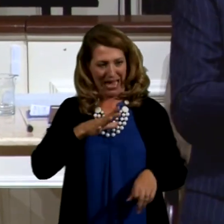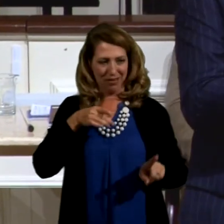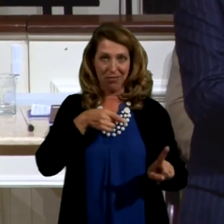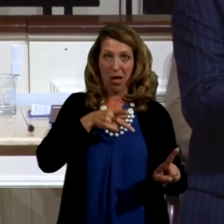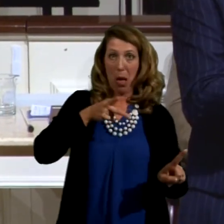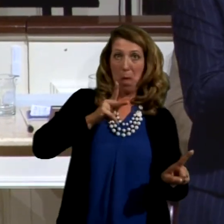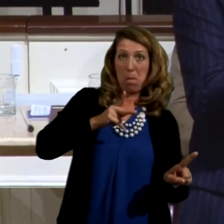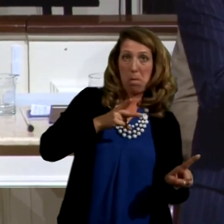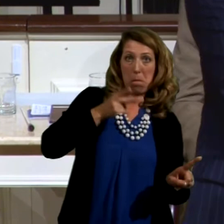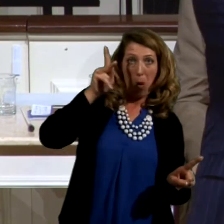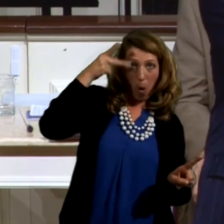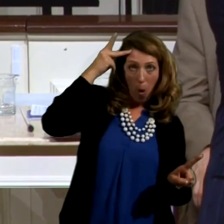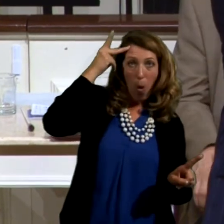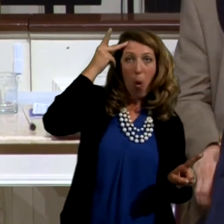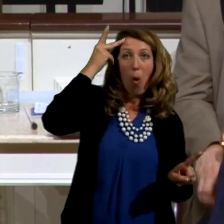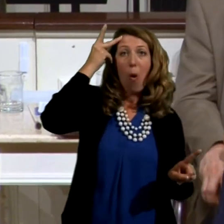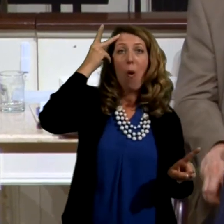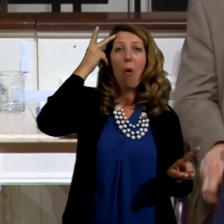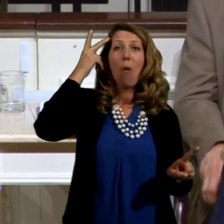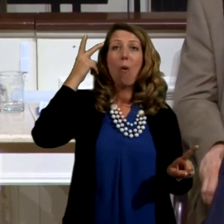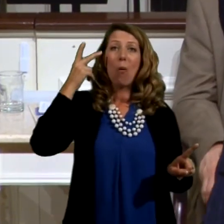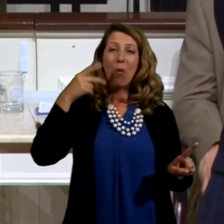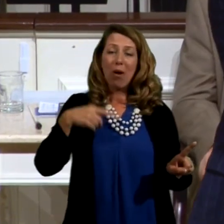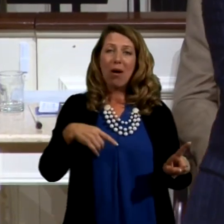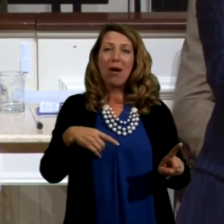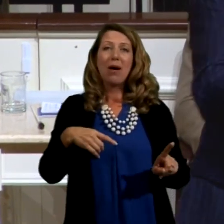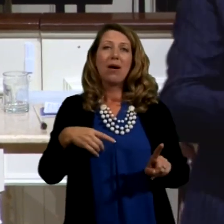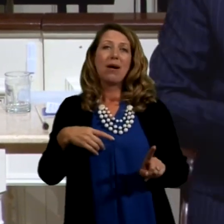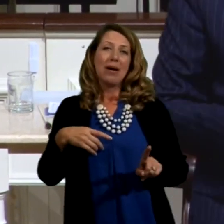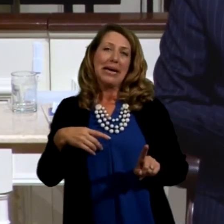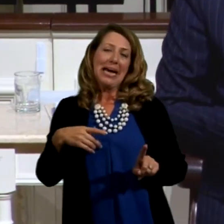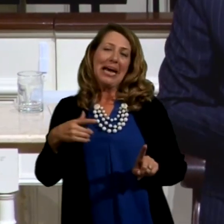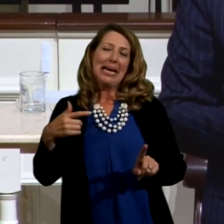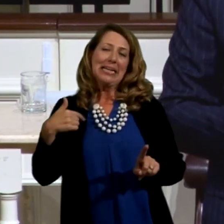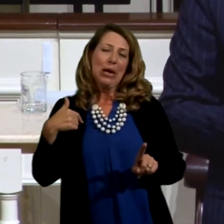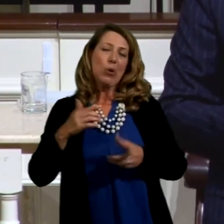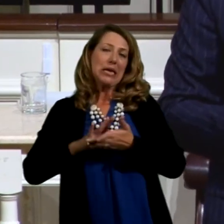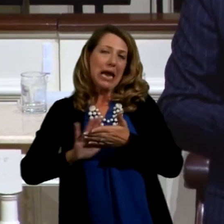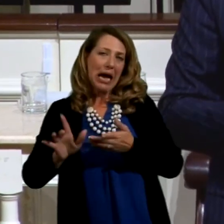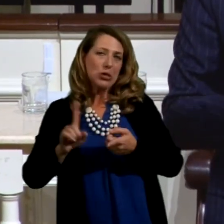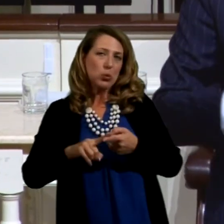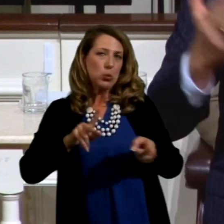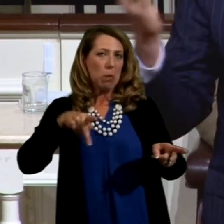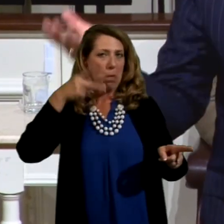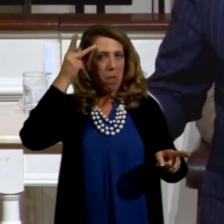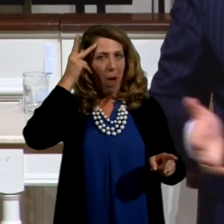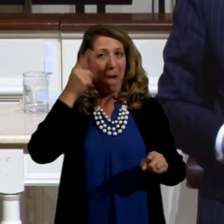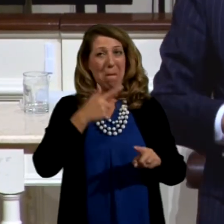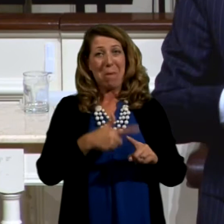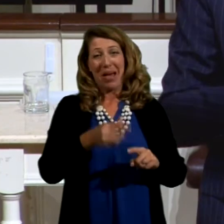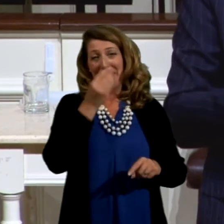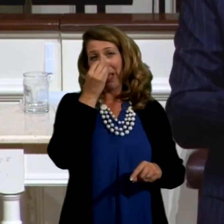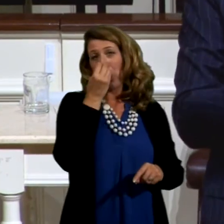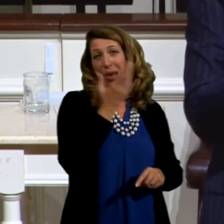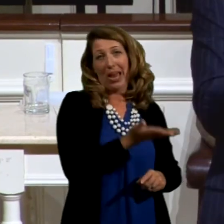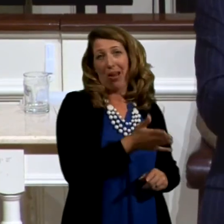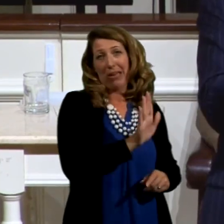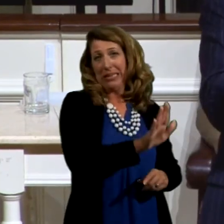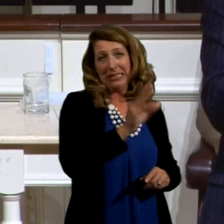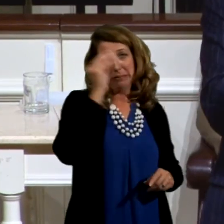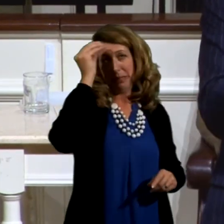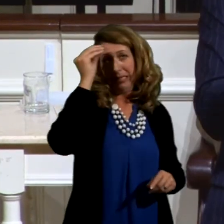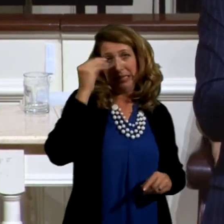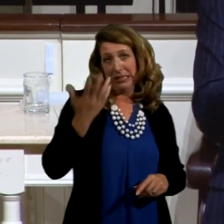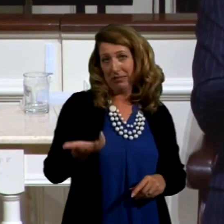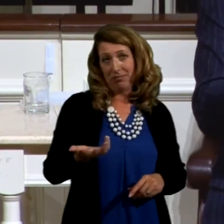time, there may have been some kindness offered to Paul, but there wasn't a lot of respect given to him. His opinion didn't seem to matter. May I say to you, the rest of his